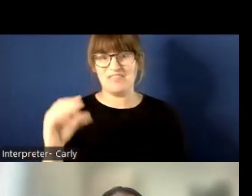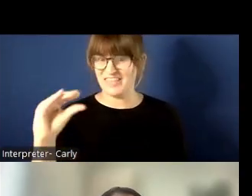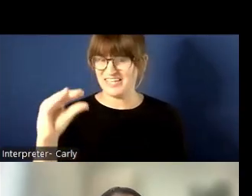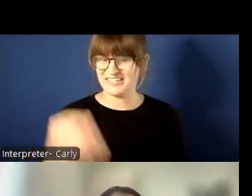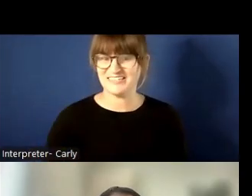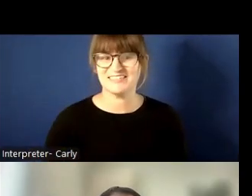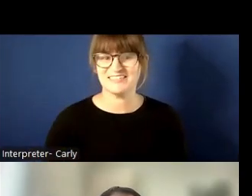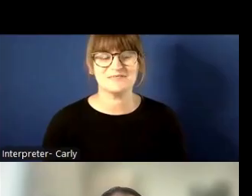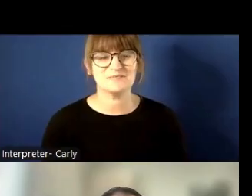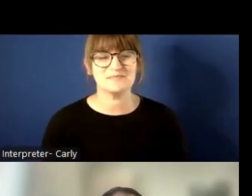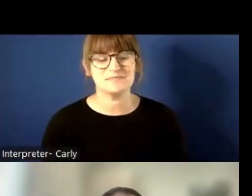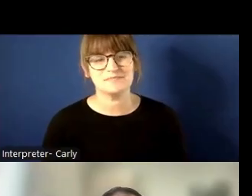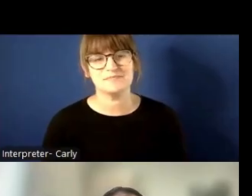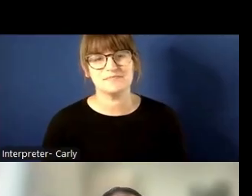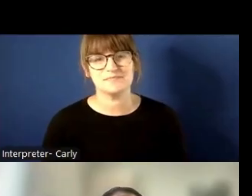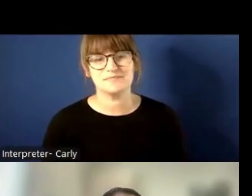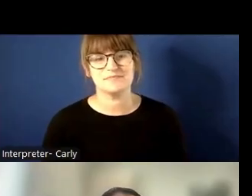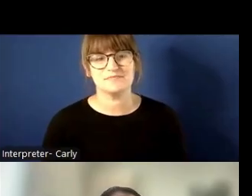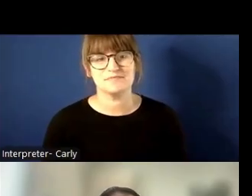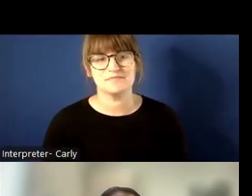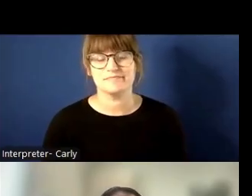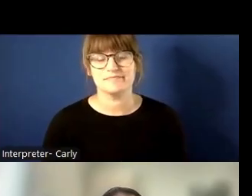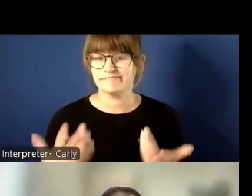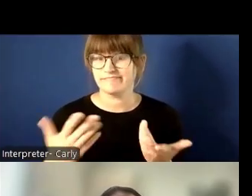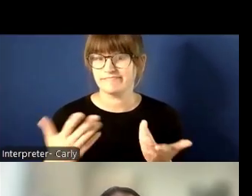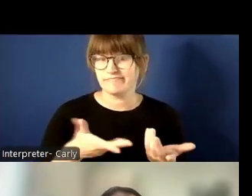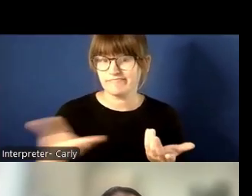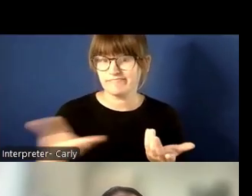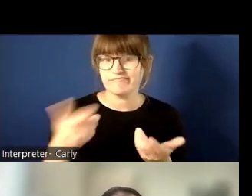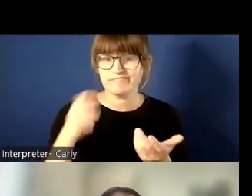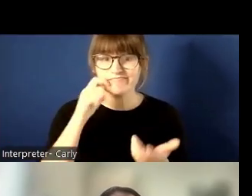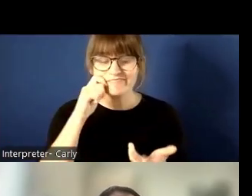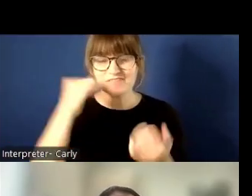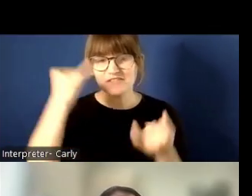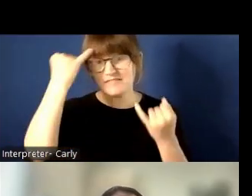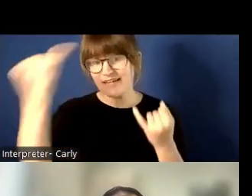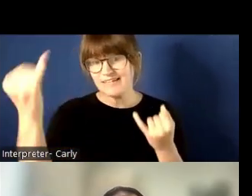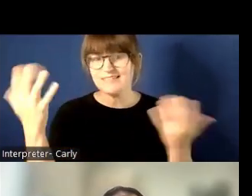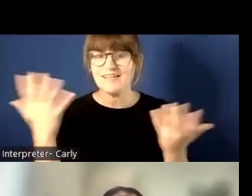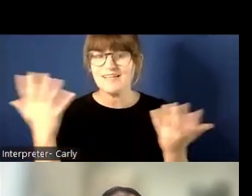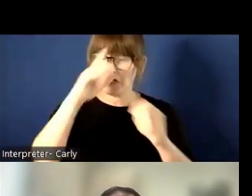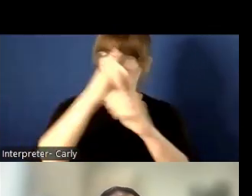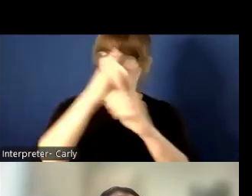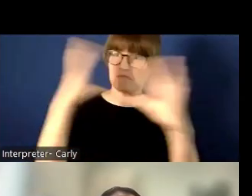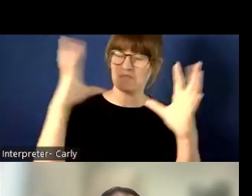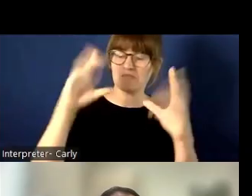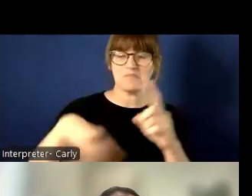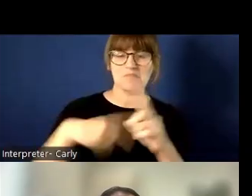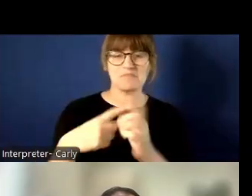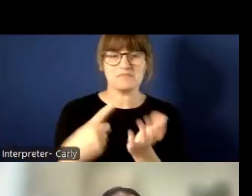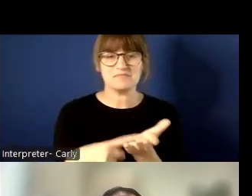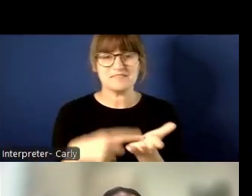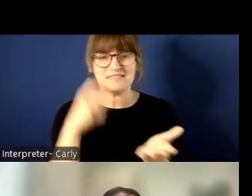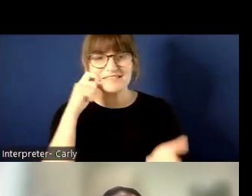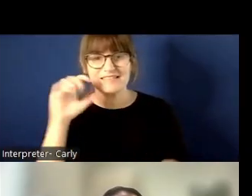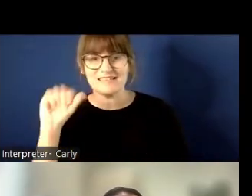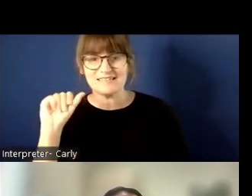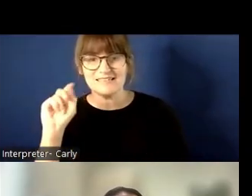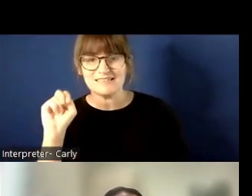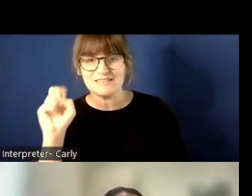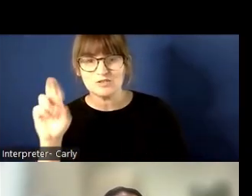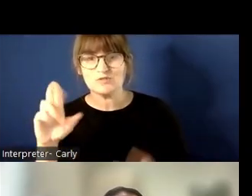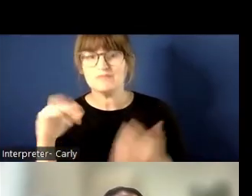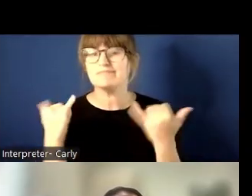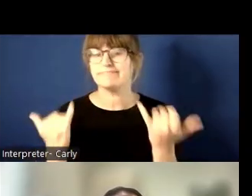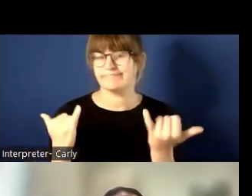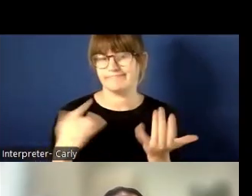So we talked a little bit about some kind of just introduction to the skin, so you have an idea of what we're thinking about when we talk about skin cancer. Now we're going to move